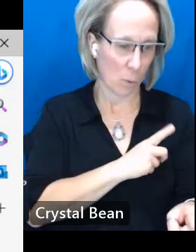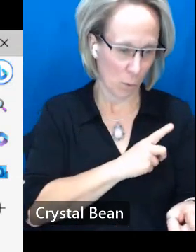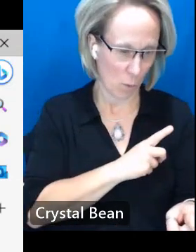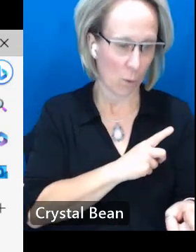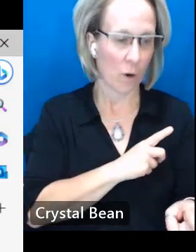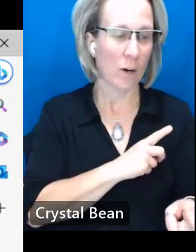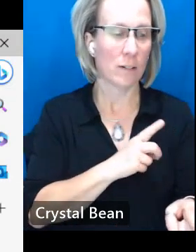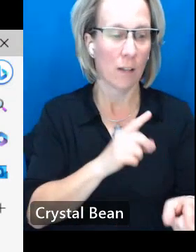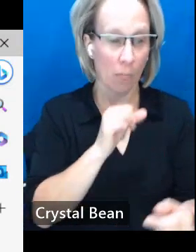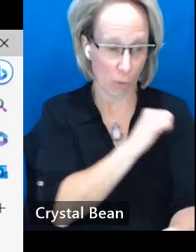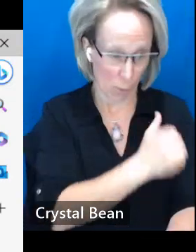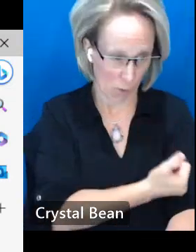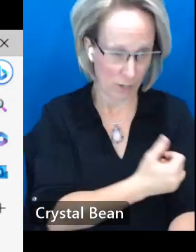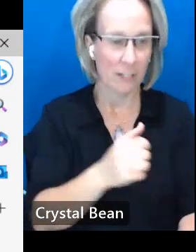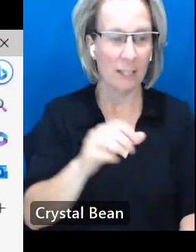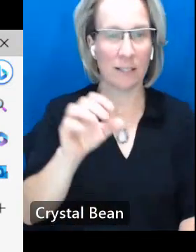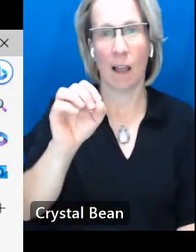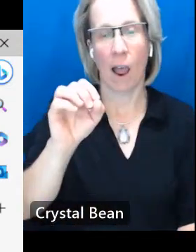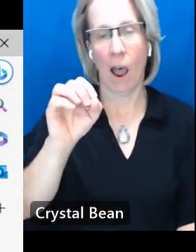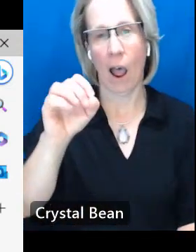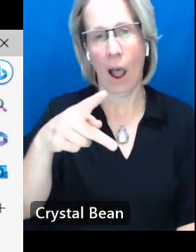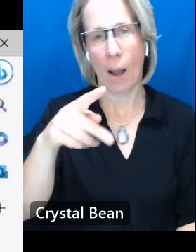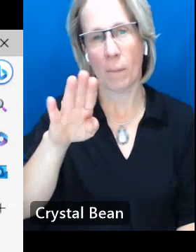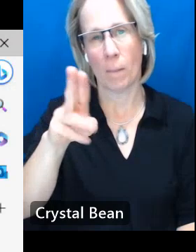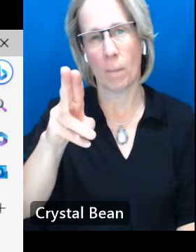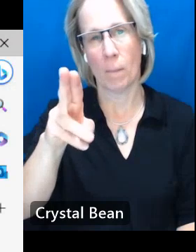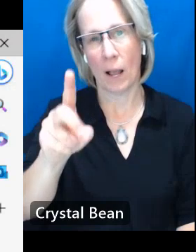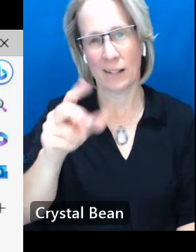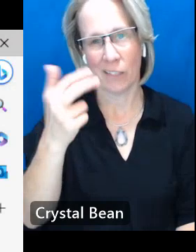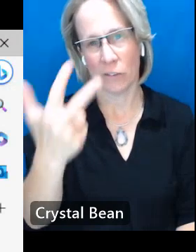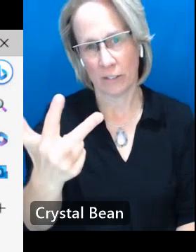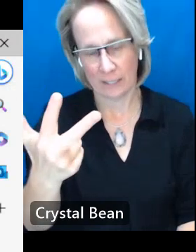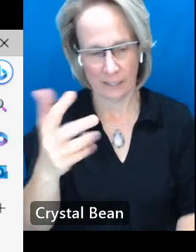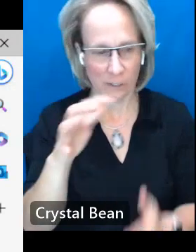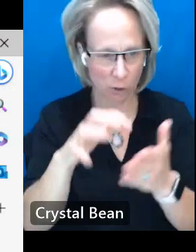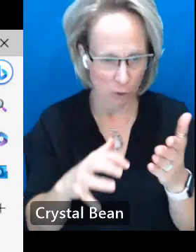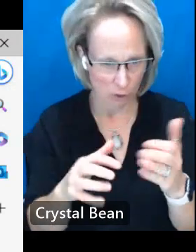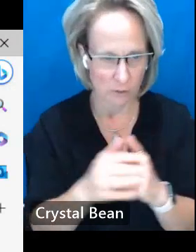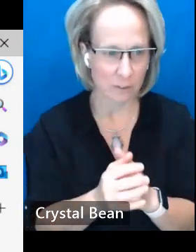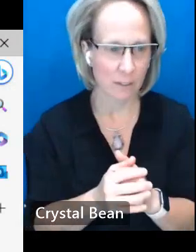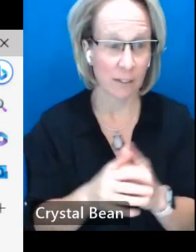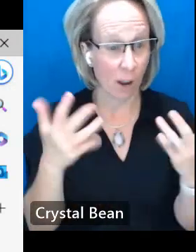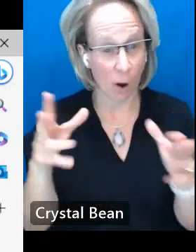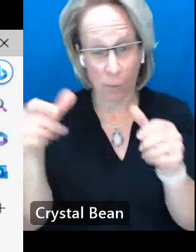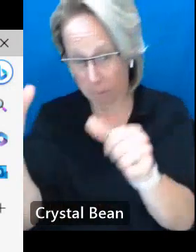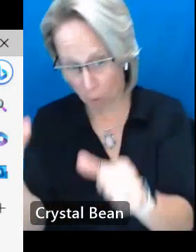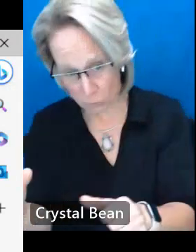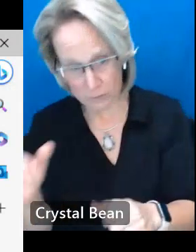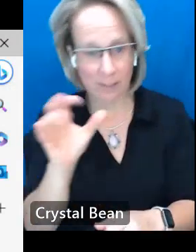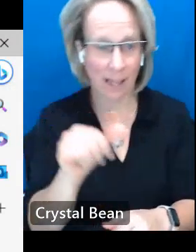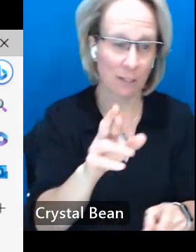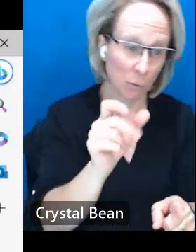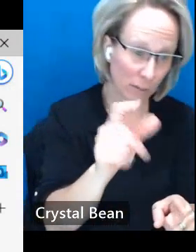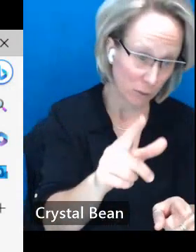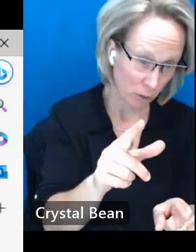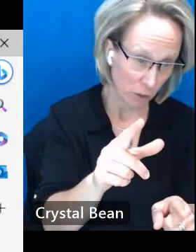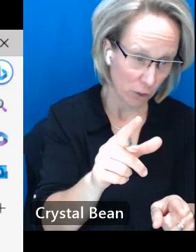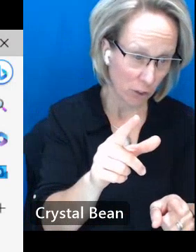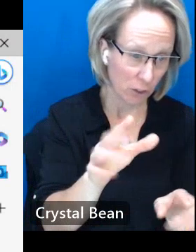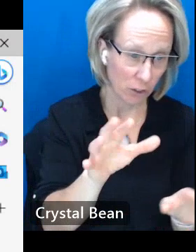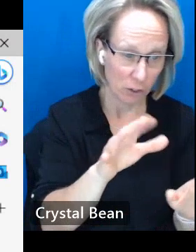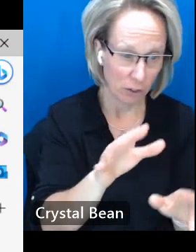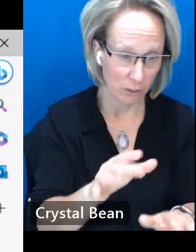So I can just review those if I want to. See, they're already posted, the original. Click on lines, and here